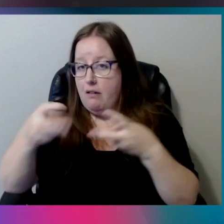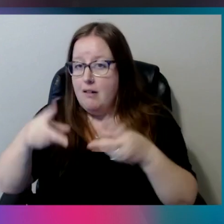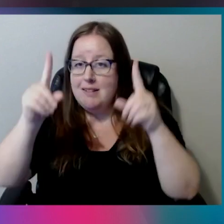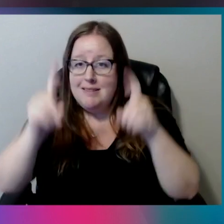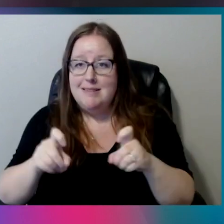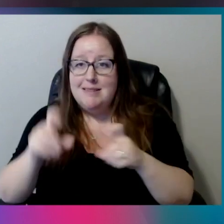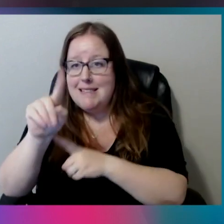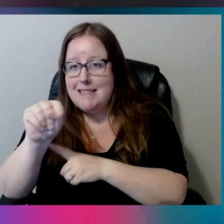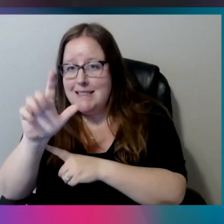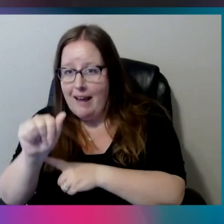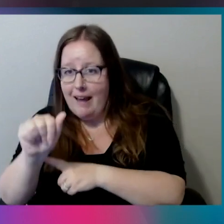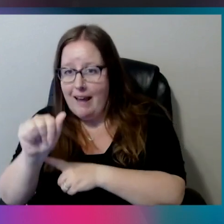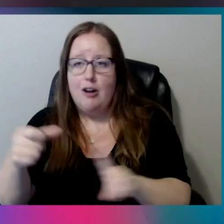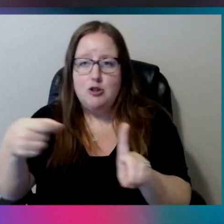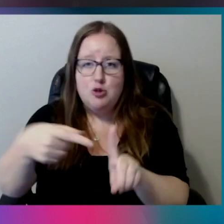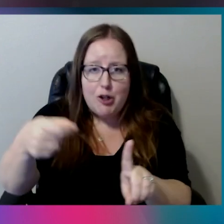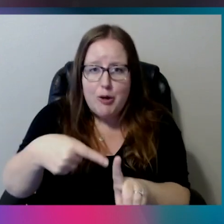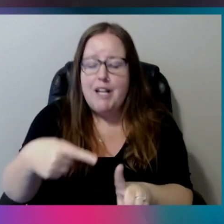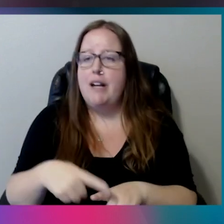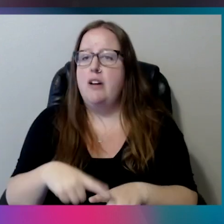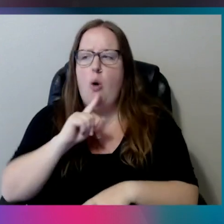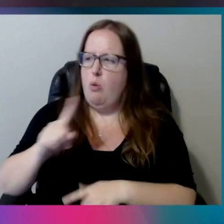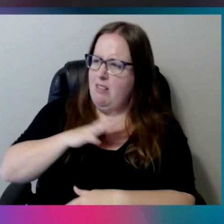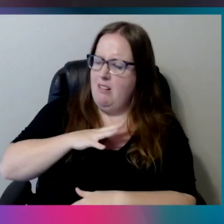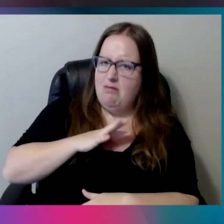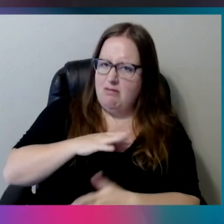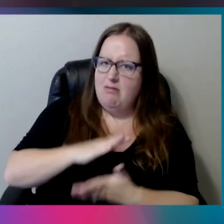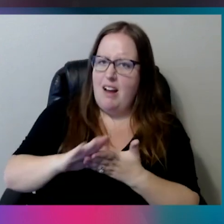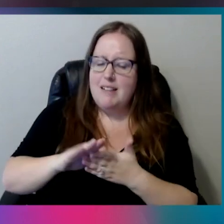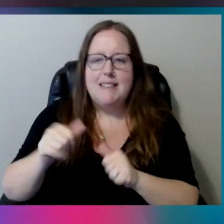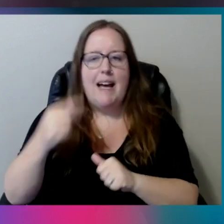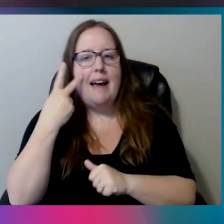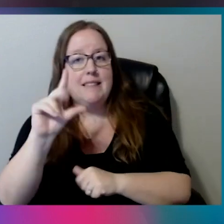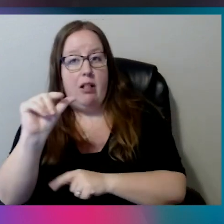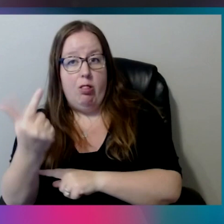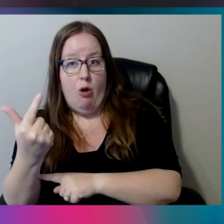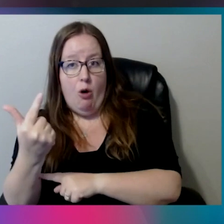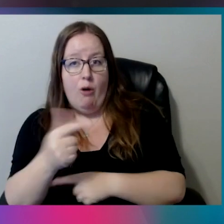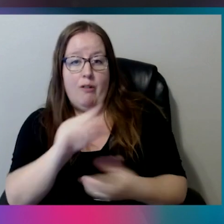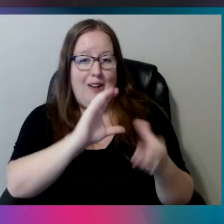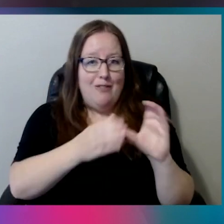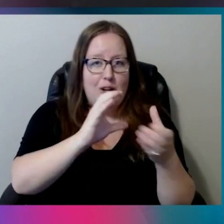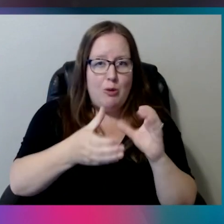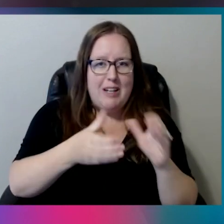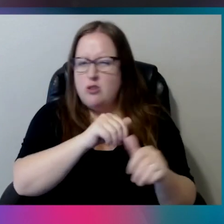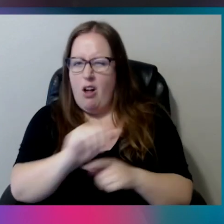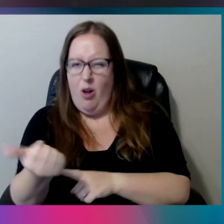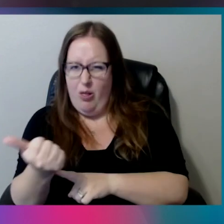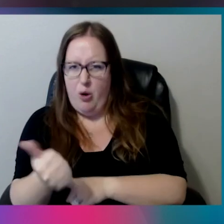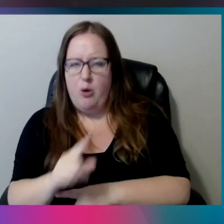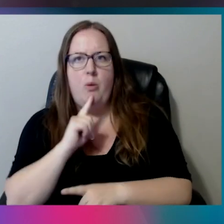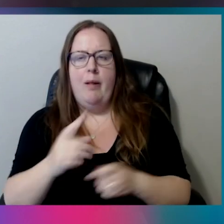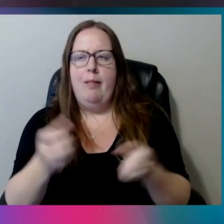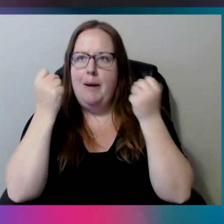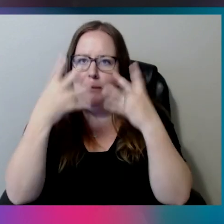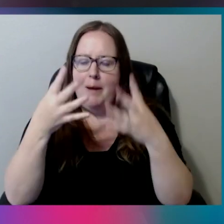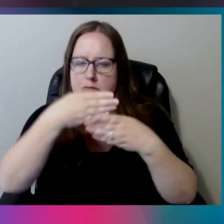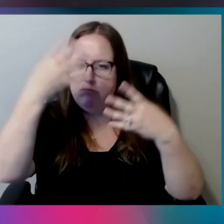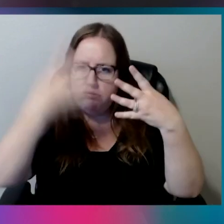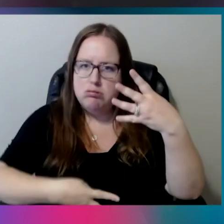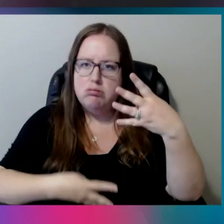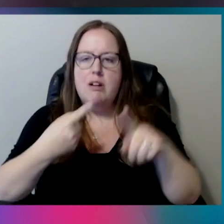invoke. That's very nice. Inside here, I can look at the logs, configuration, etc. So there's a whole bunch of things you can do from the